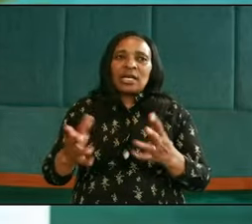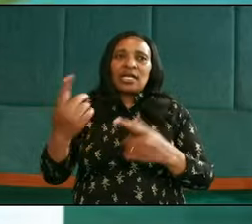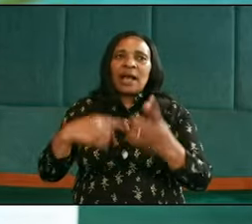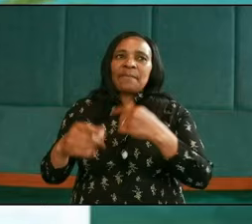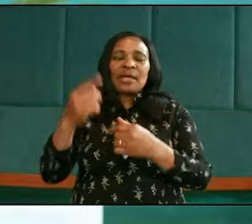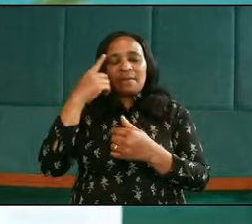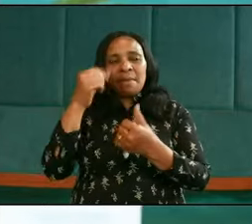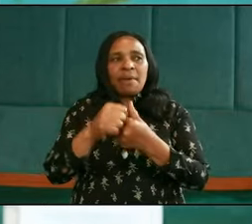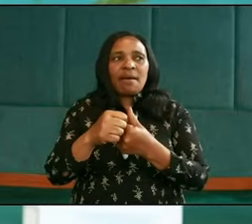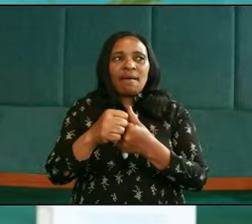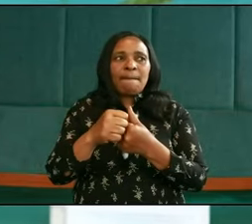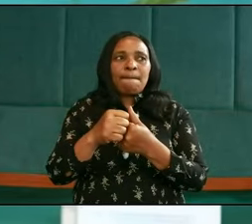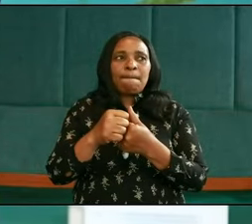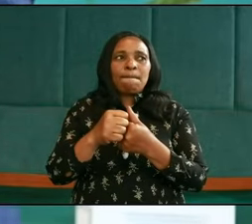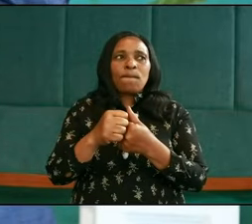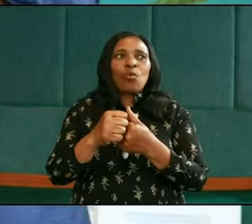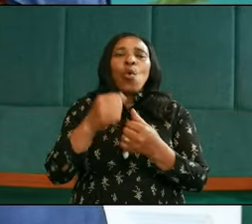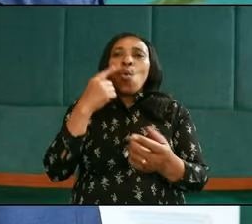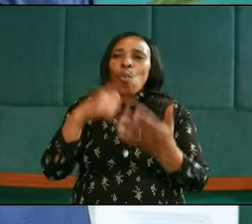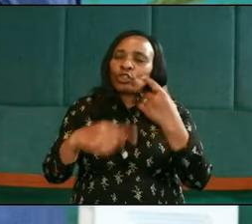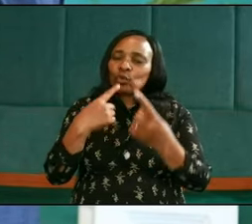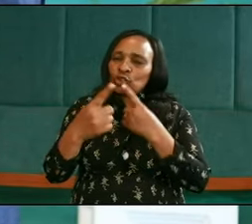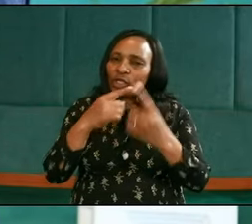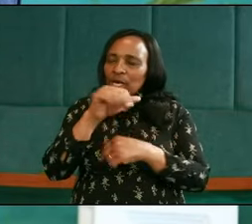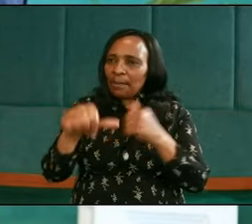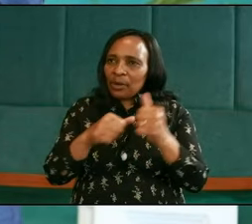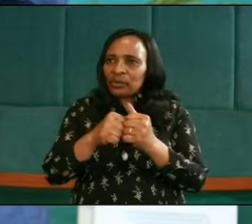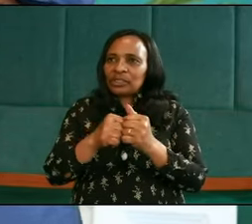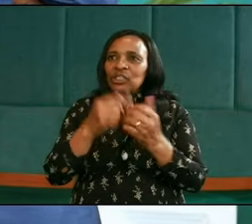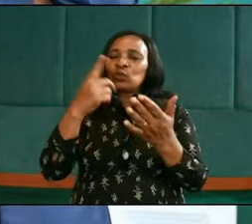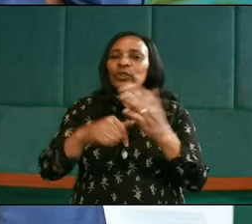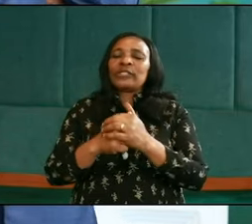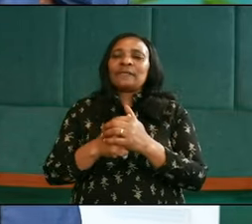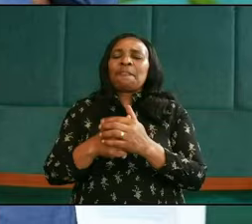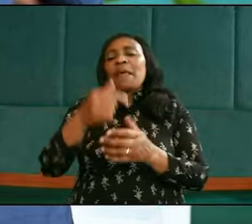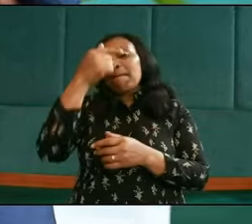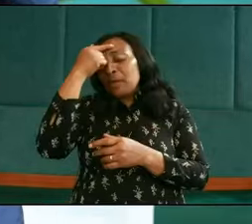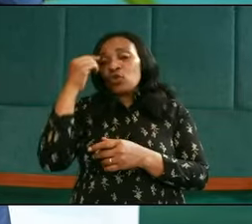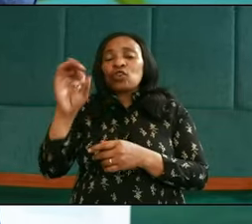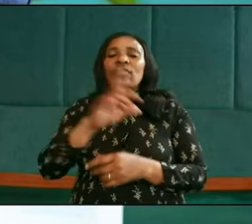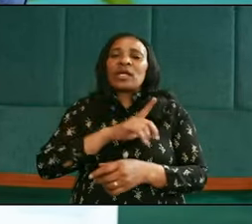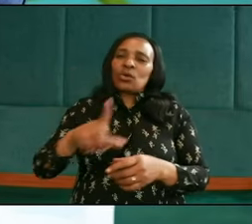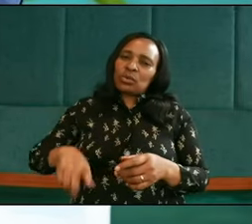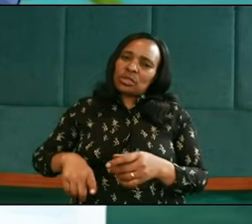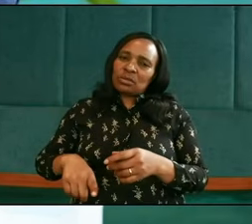remember that what we are talking about is that it is because of the Lord.